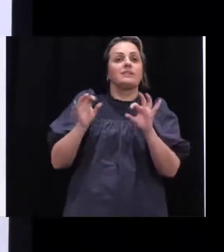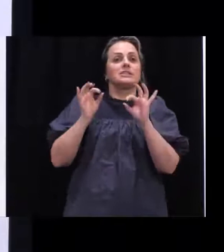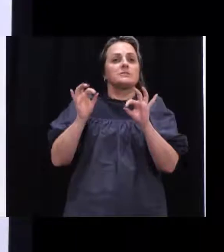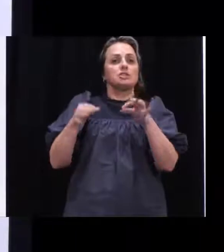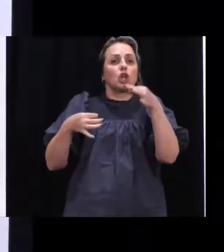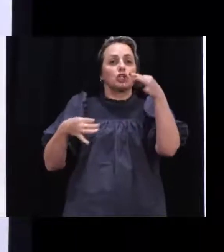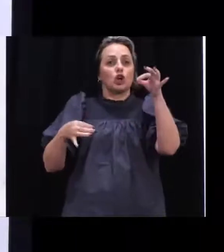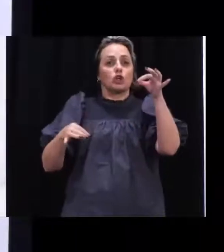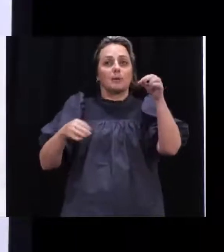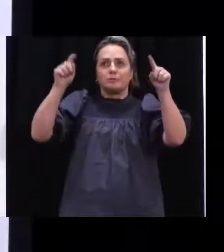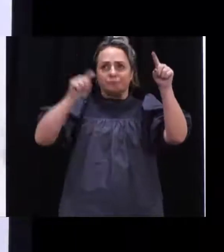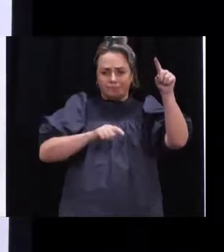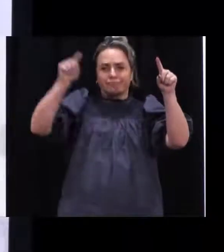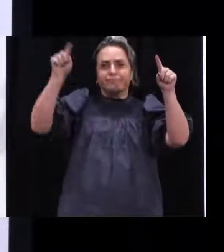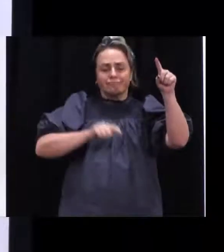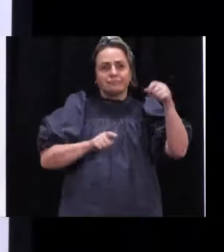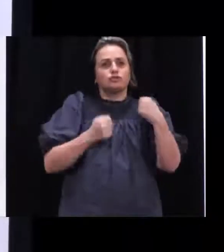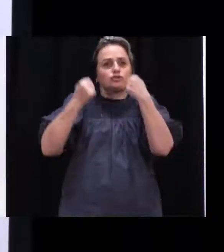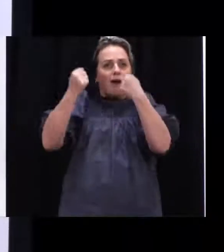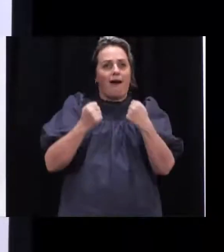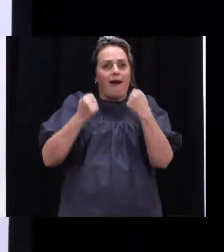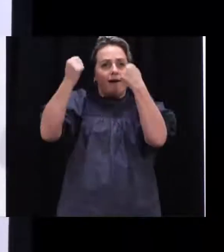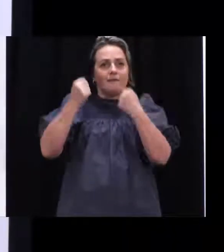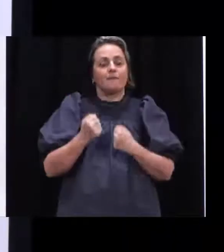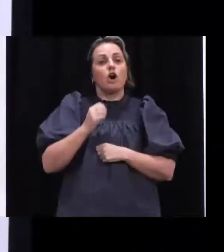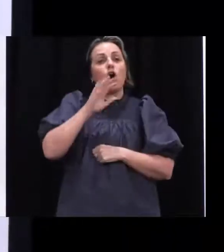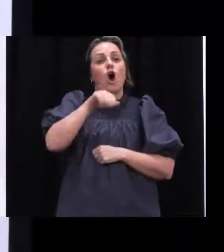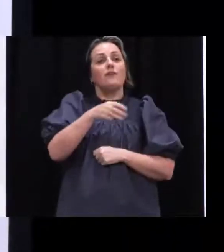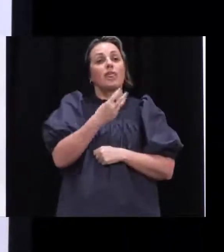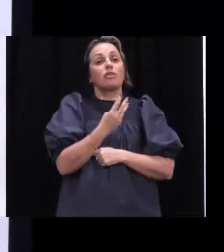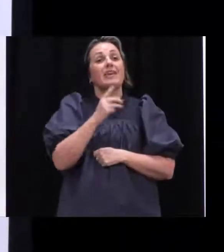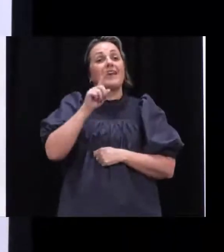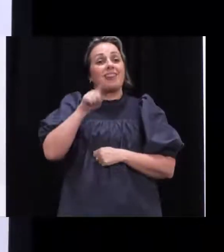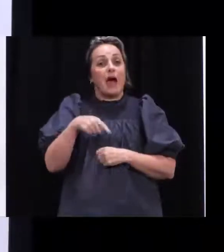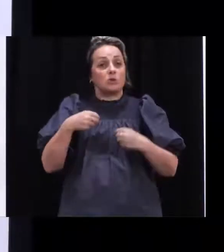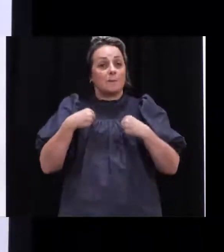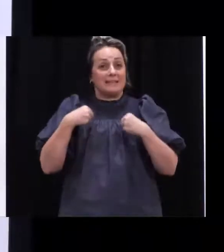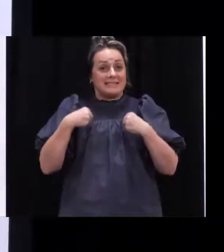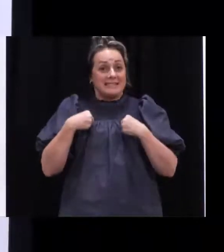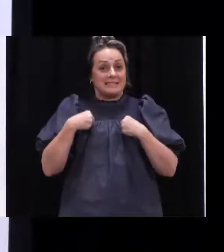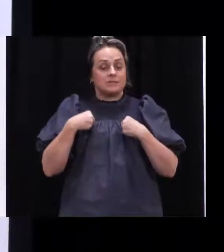the boundaries is more than 3,300. That covers